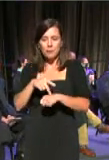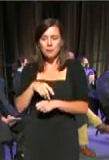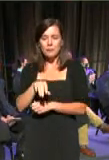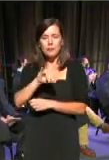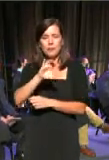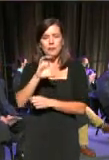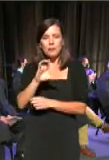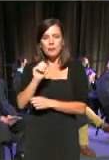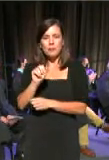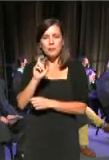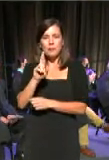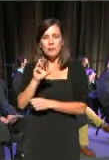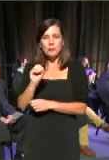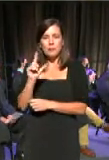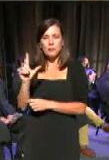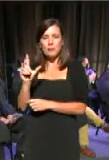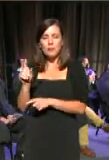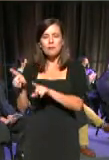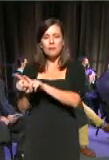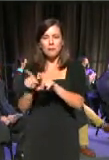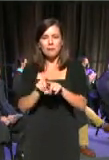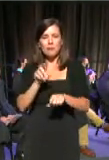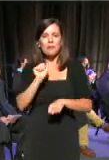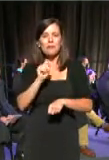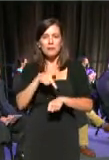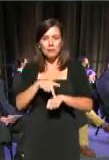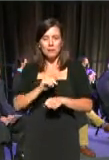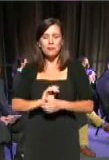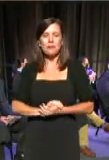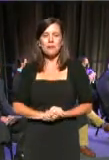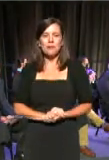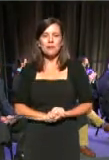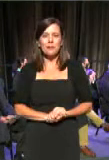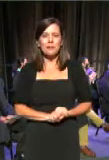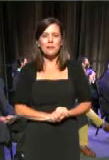principal, Mr. Joshua Carroll, assistant principal.